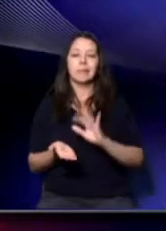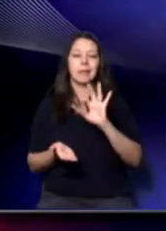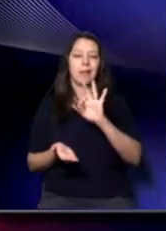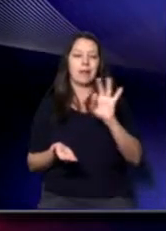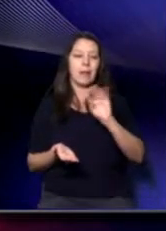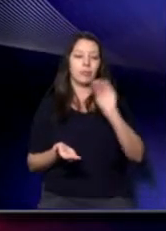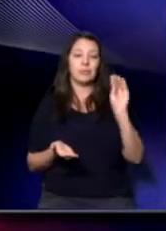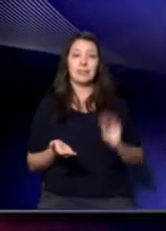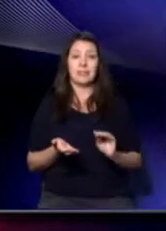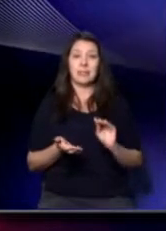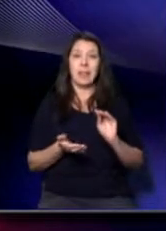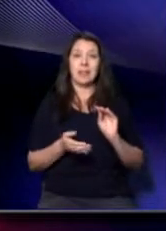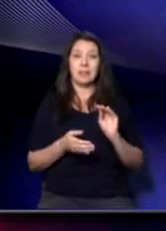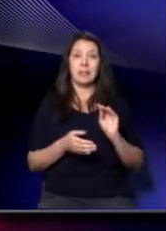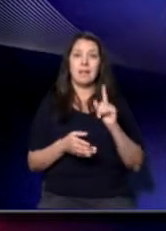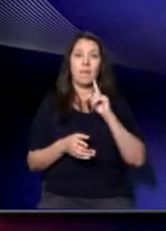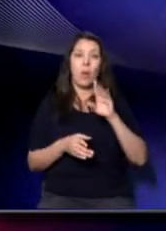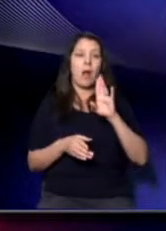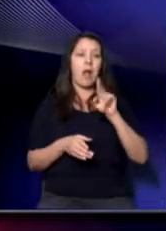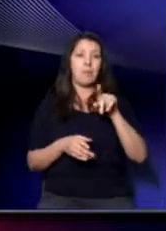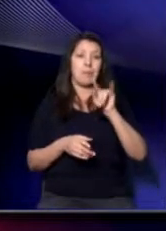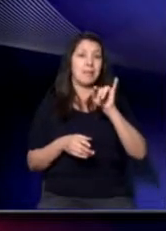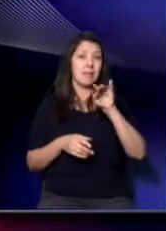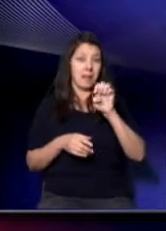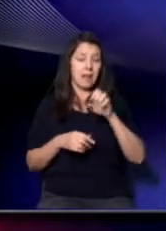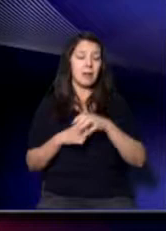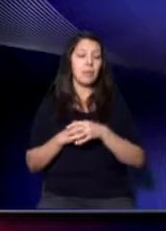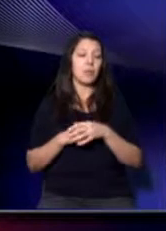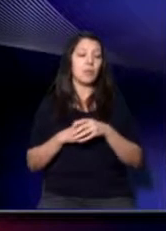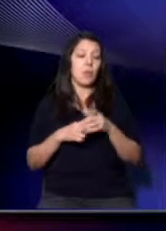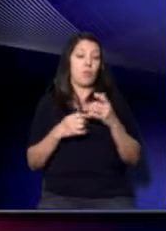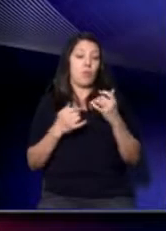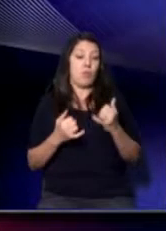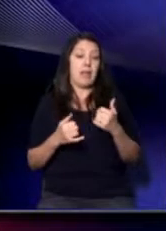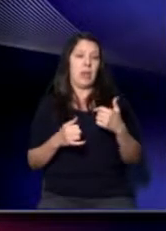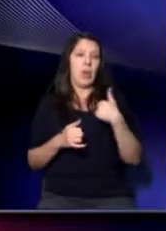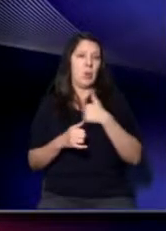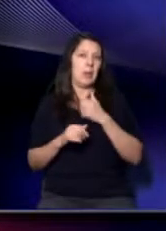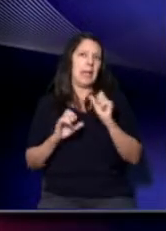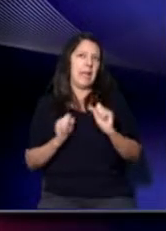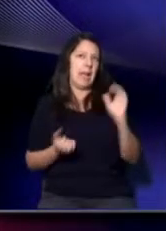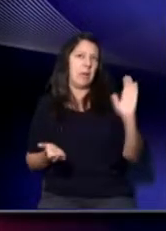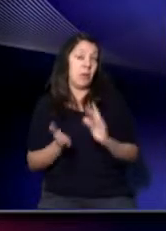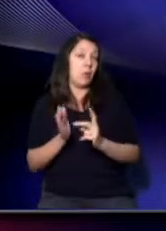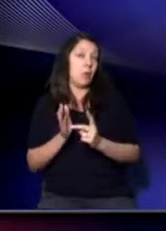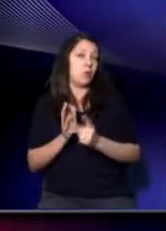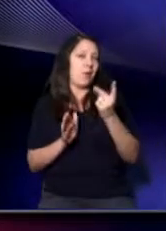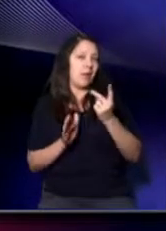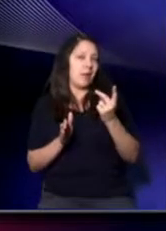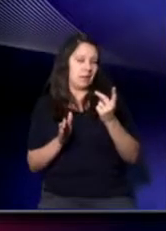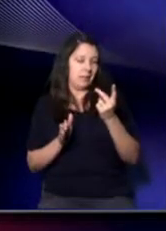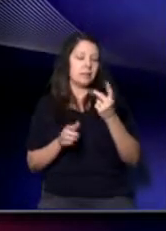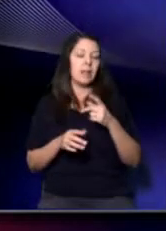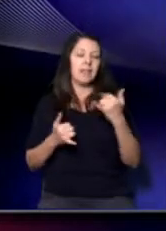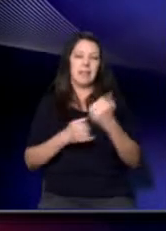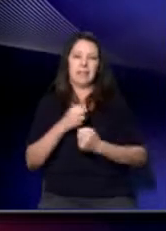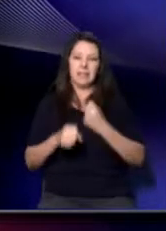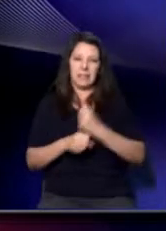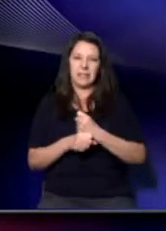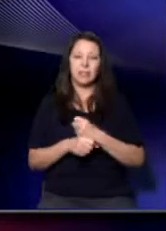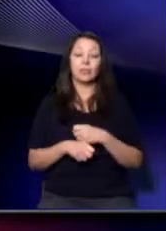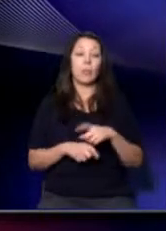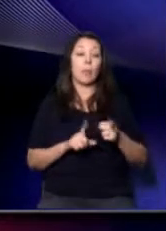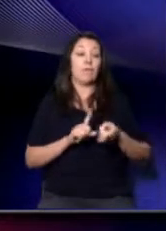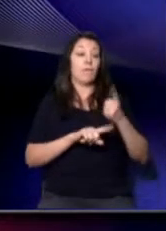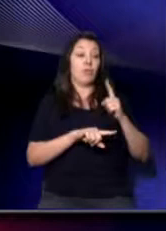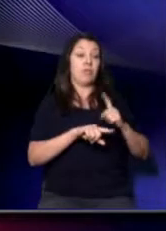uptime. But with that, we've been able to reduce it to twice so far this year, and that the first